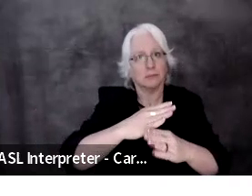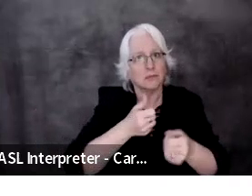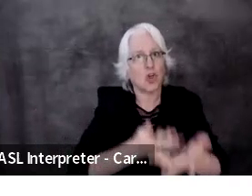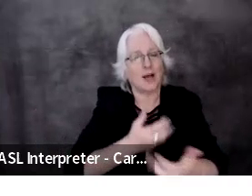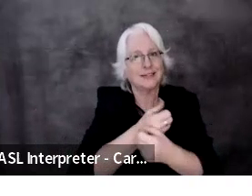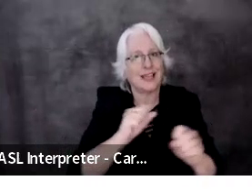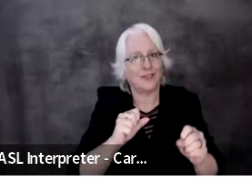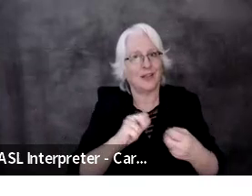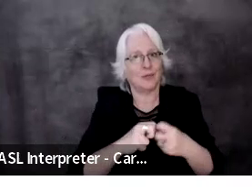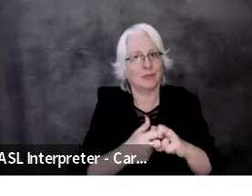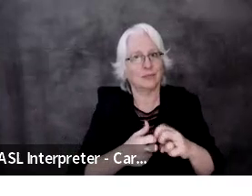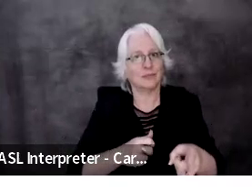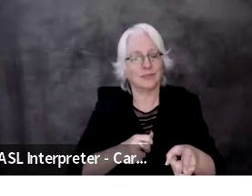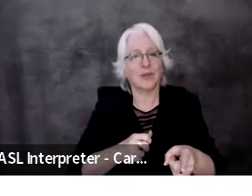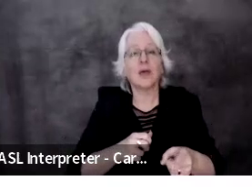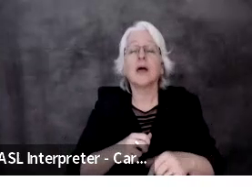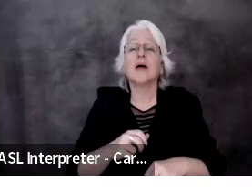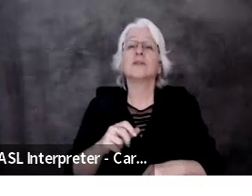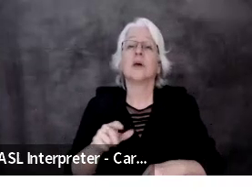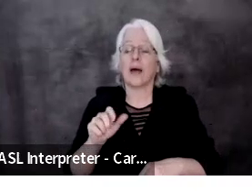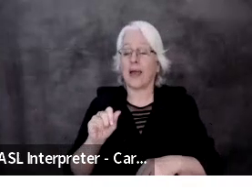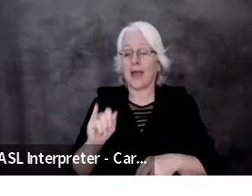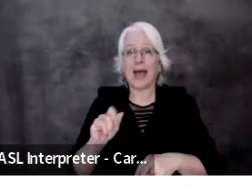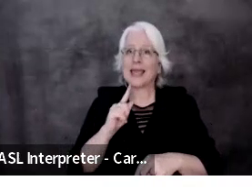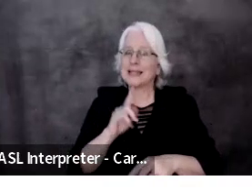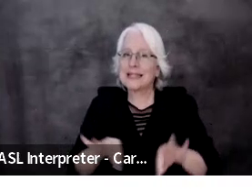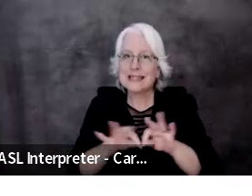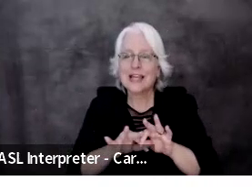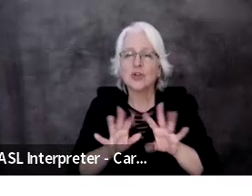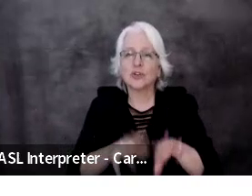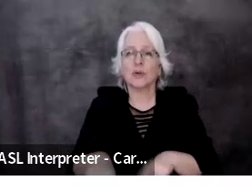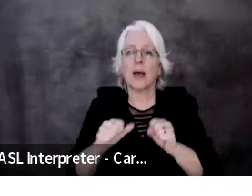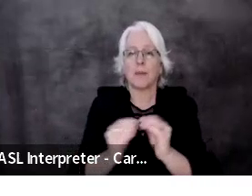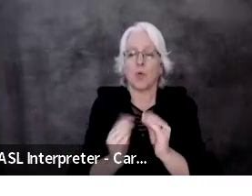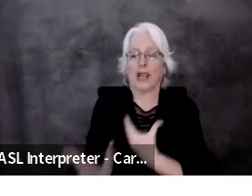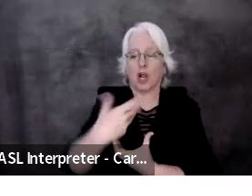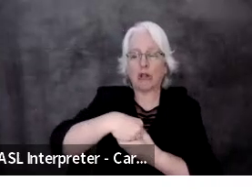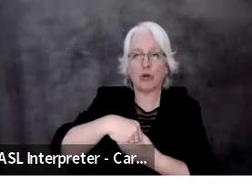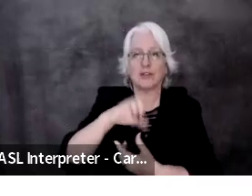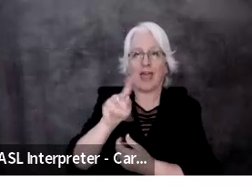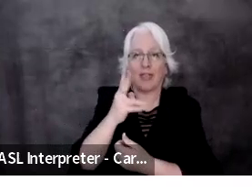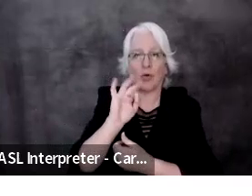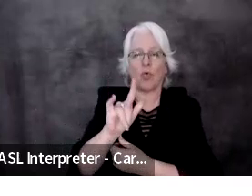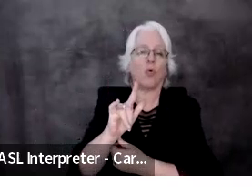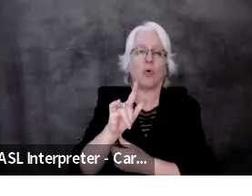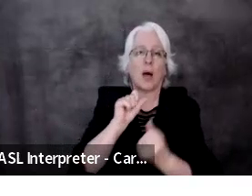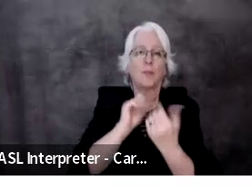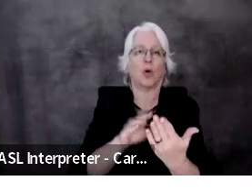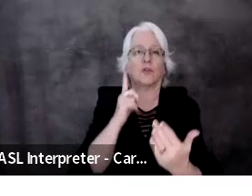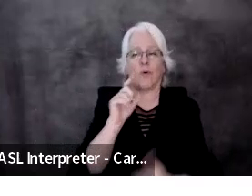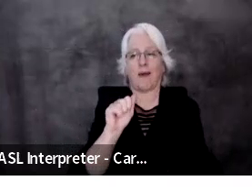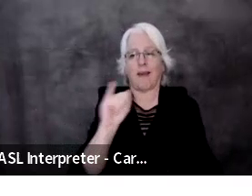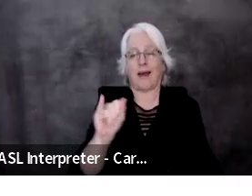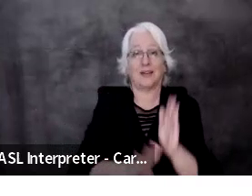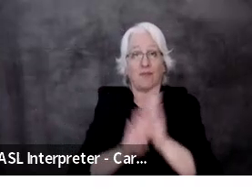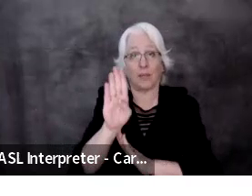combat ableism in AI, it is essential to adopt a more inclusive and ethical approach to AI development. AI